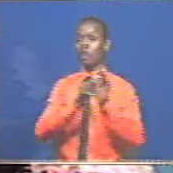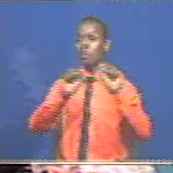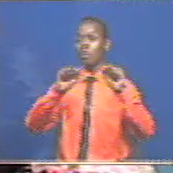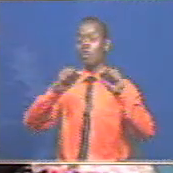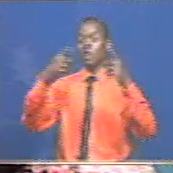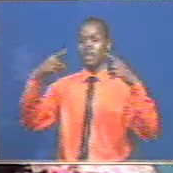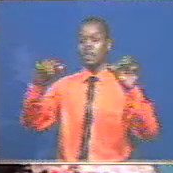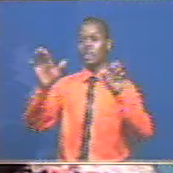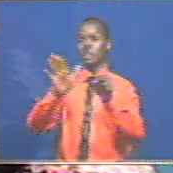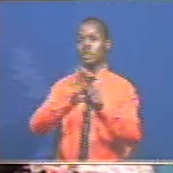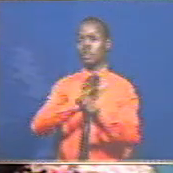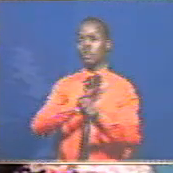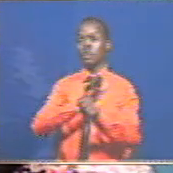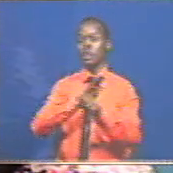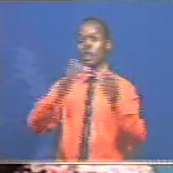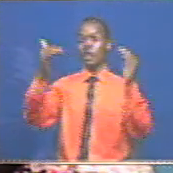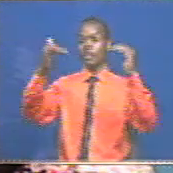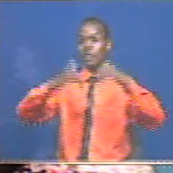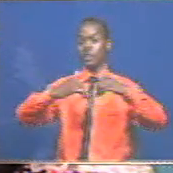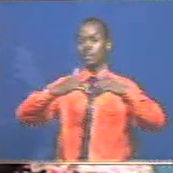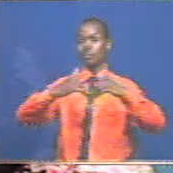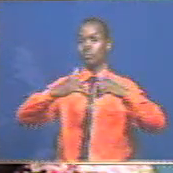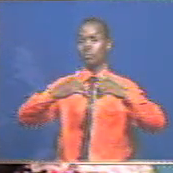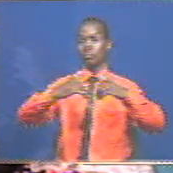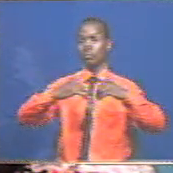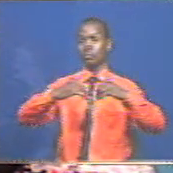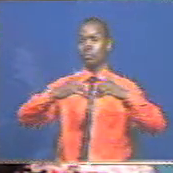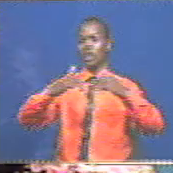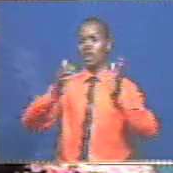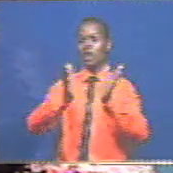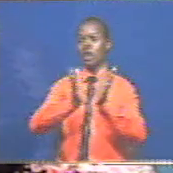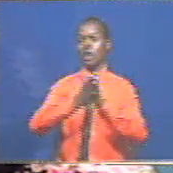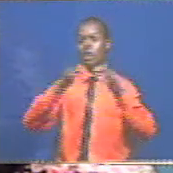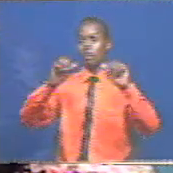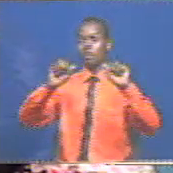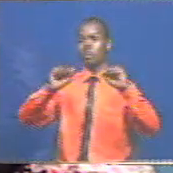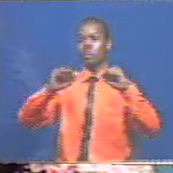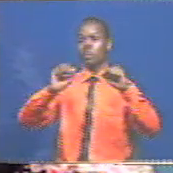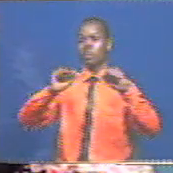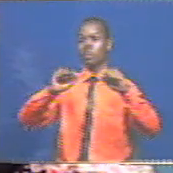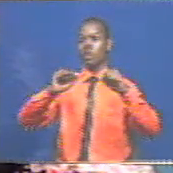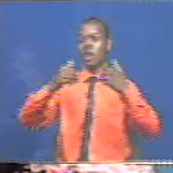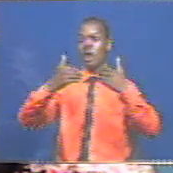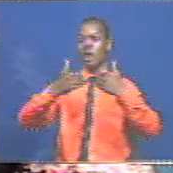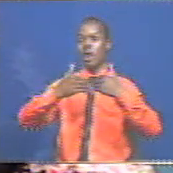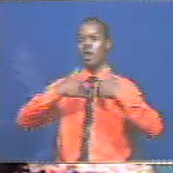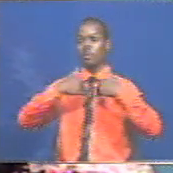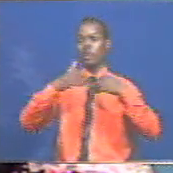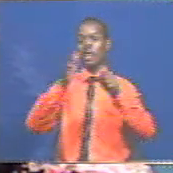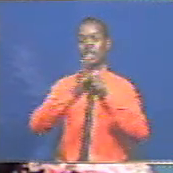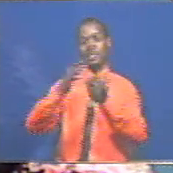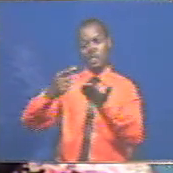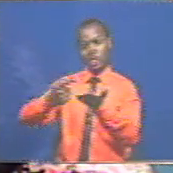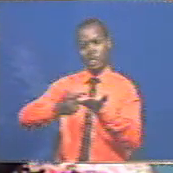successful event and and would be a vibrant and we bought a lot of discussion